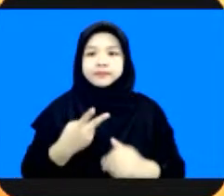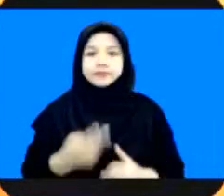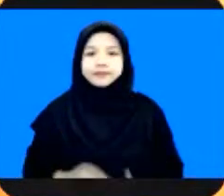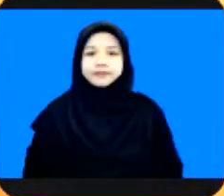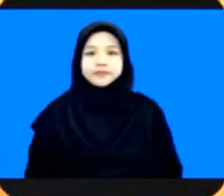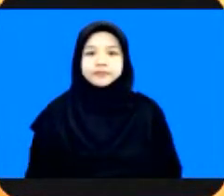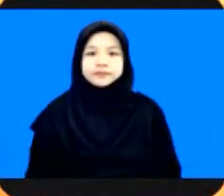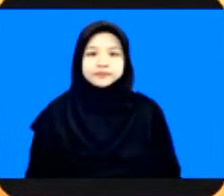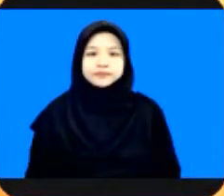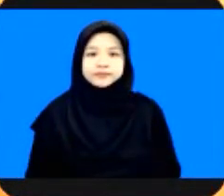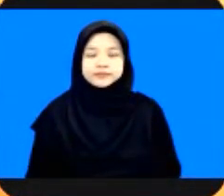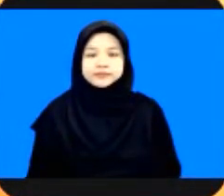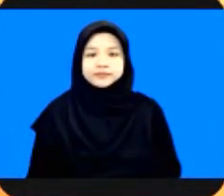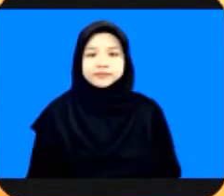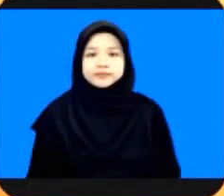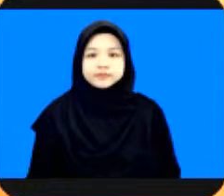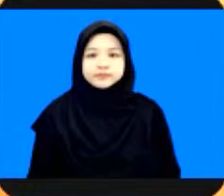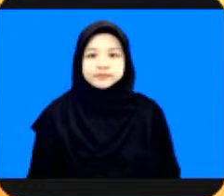think